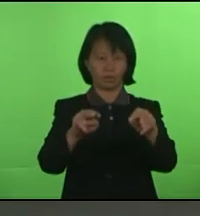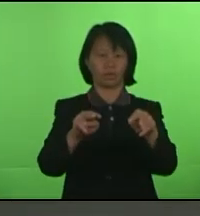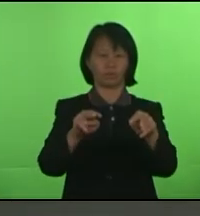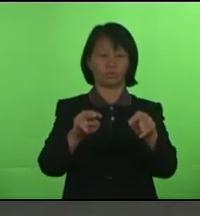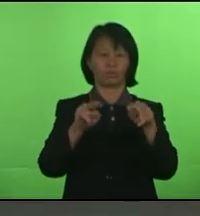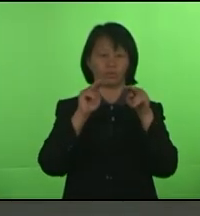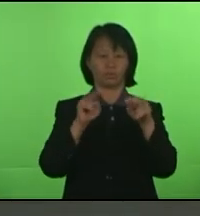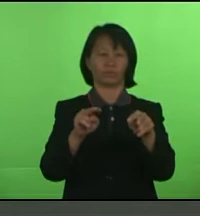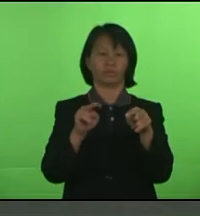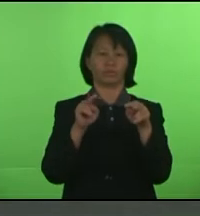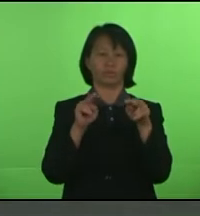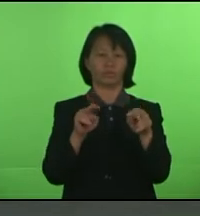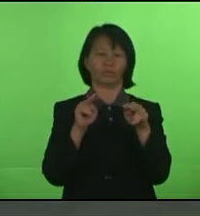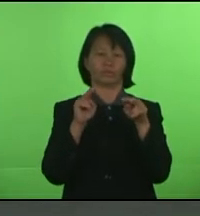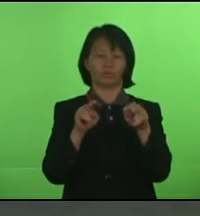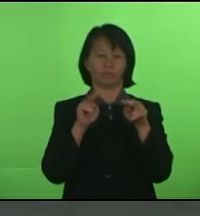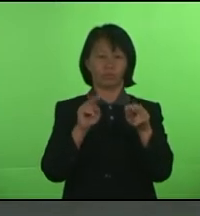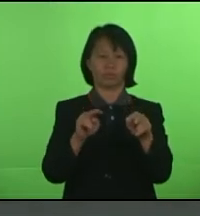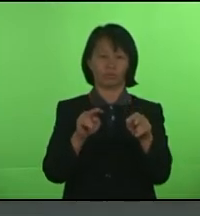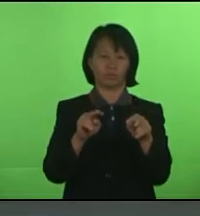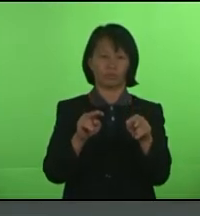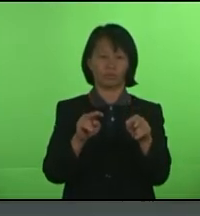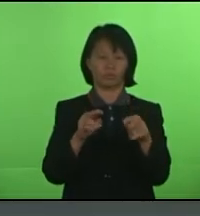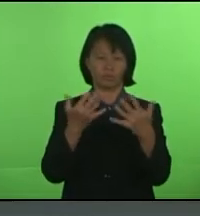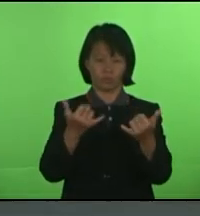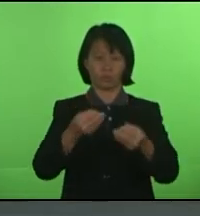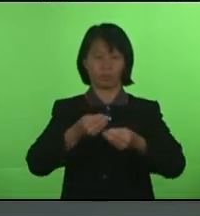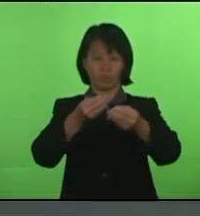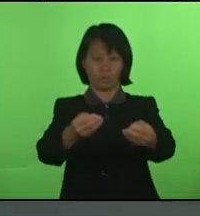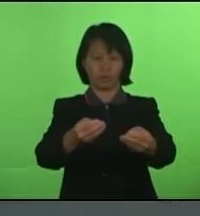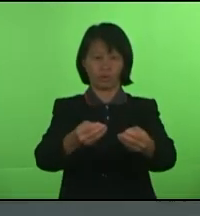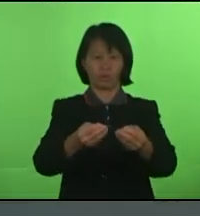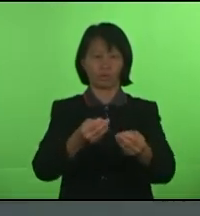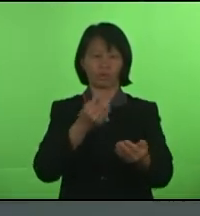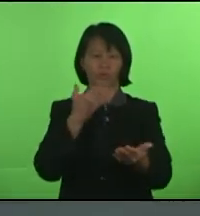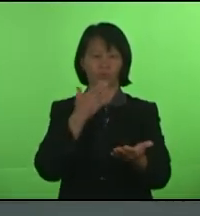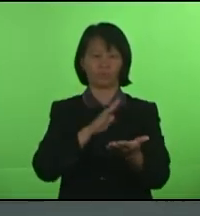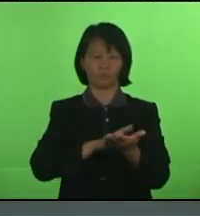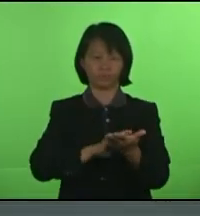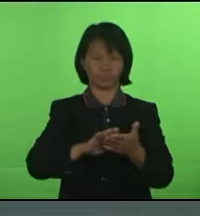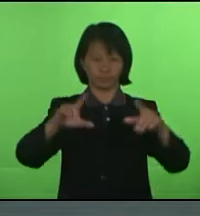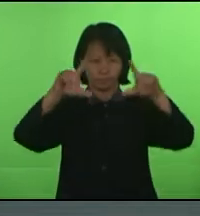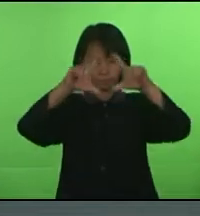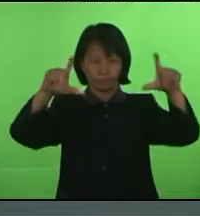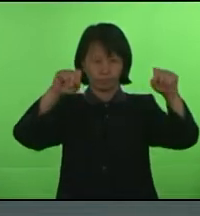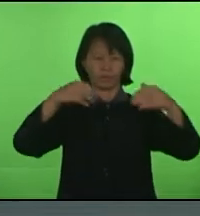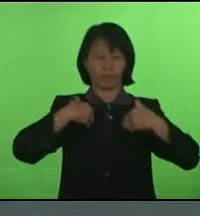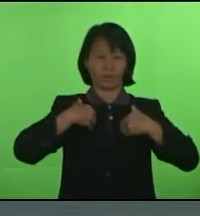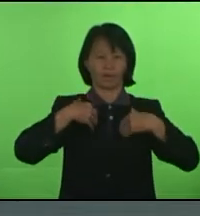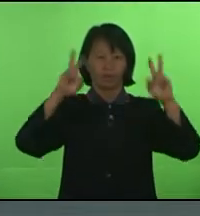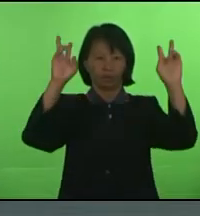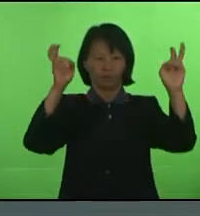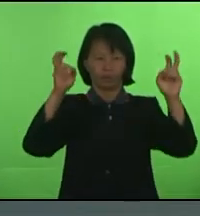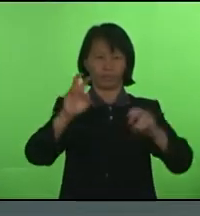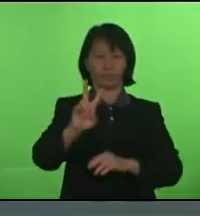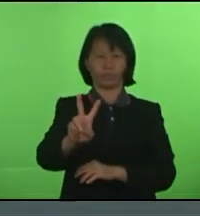look at the handout I'm going to give you now. This is a nice handout which covers topic